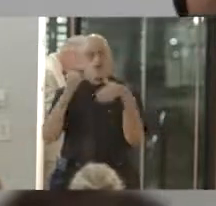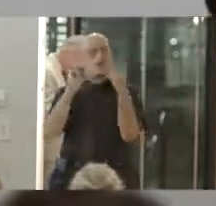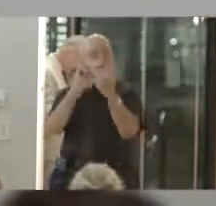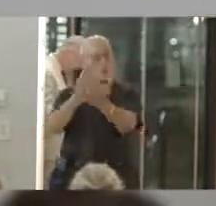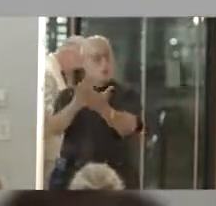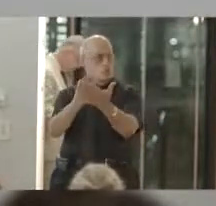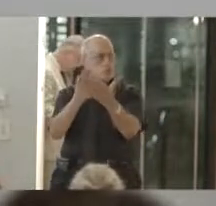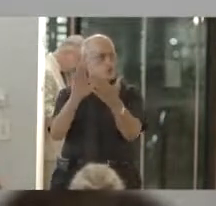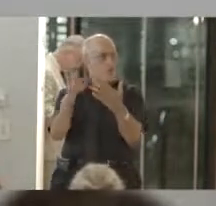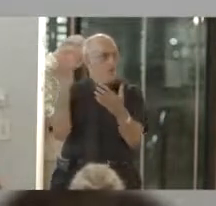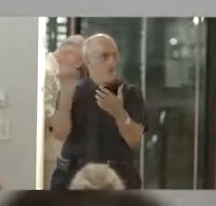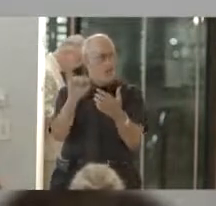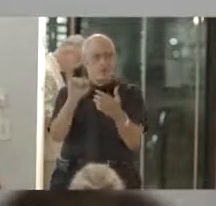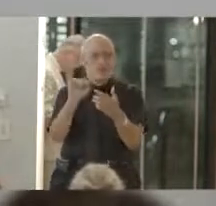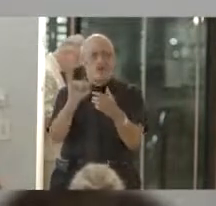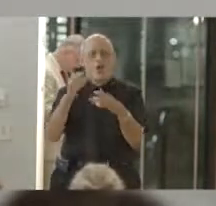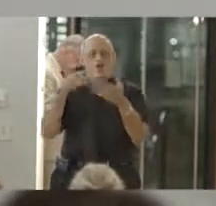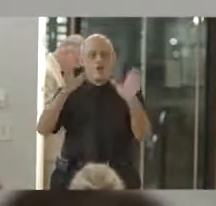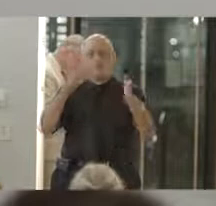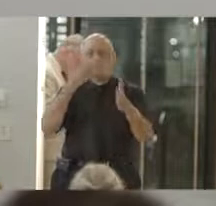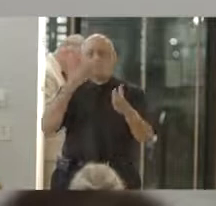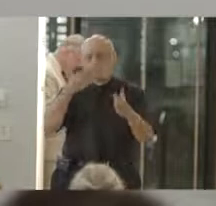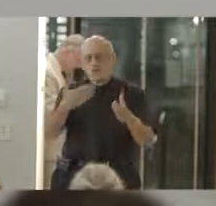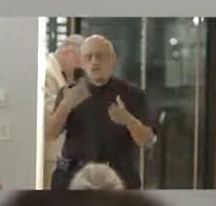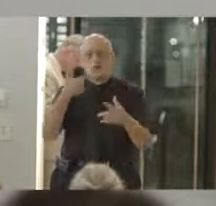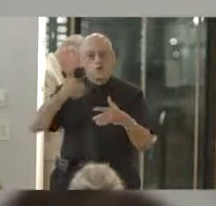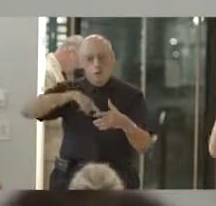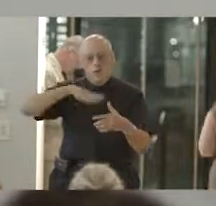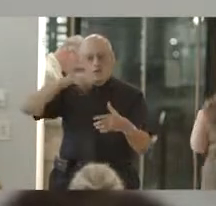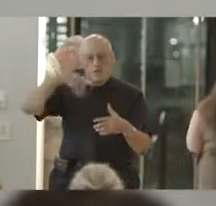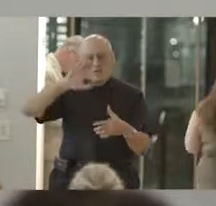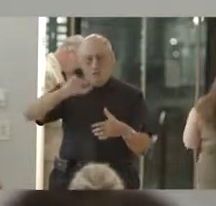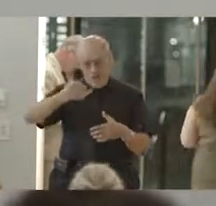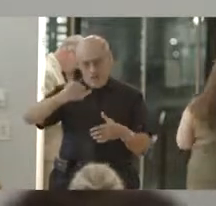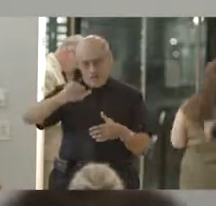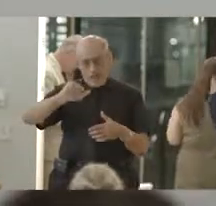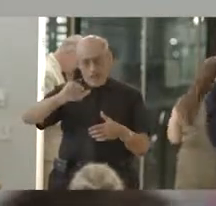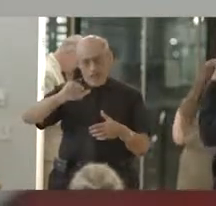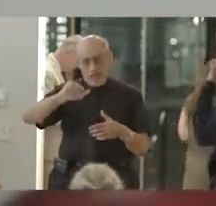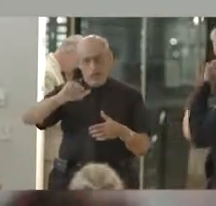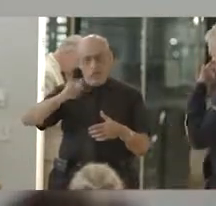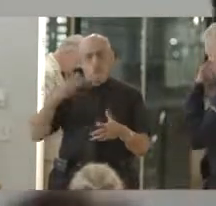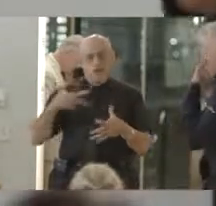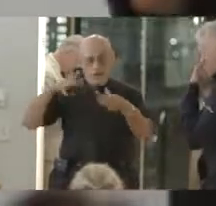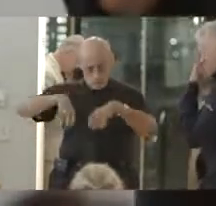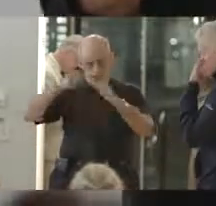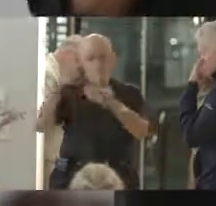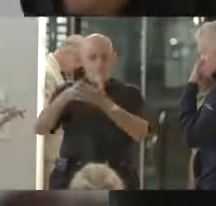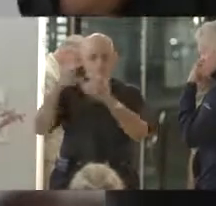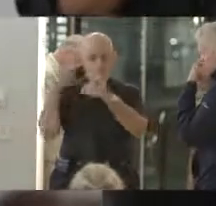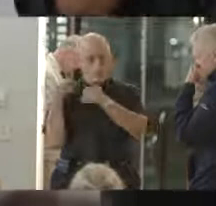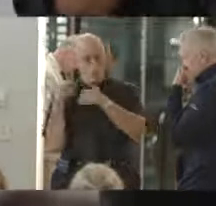it as a public good that Battery Park City Authority is assuming the funding obligation